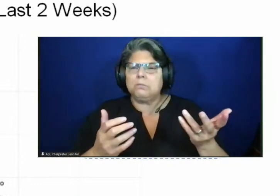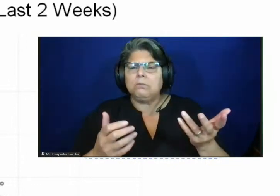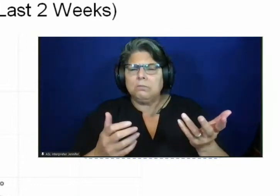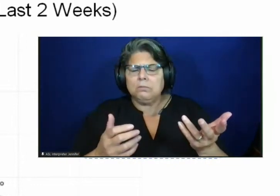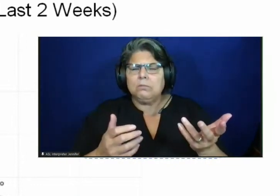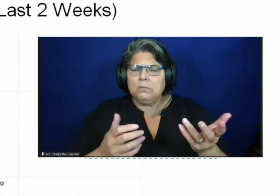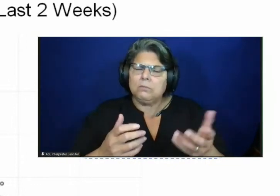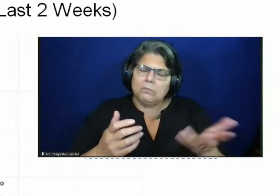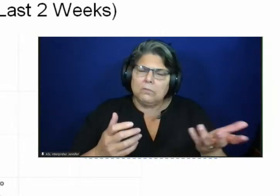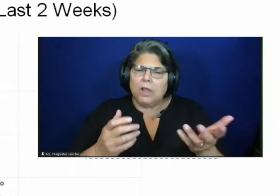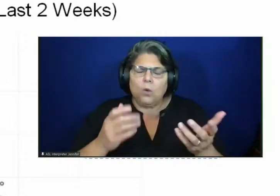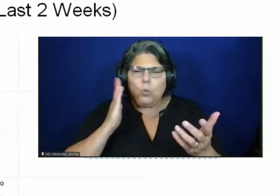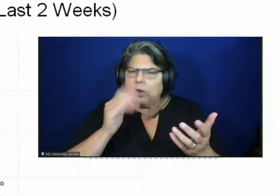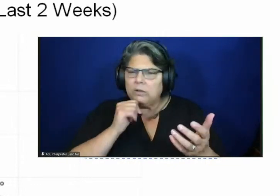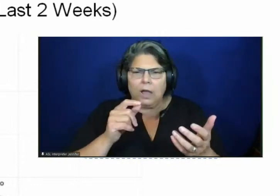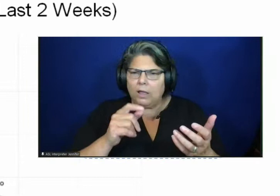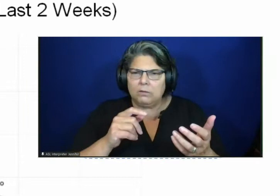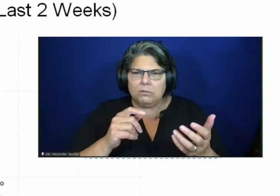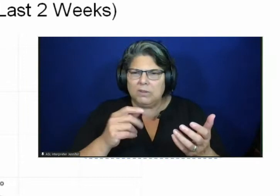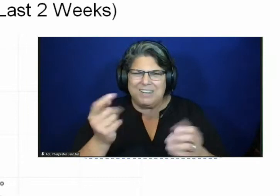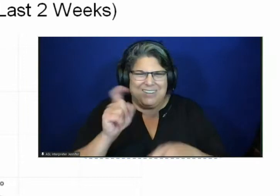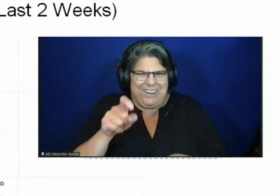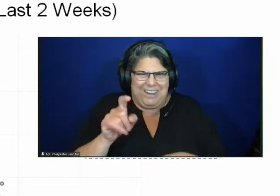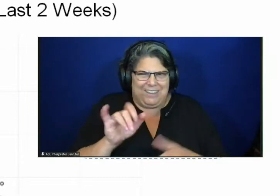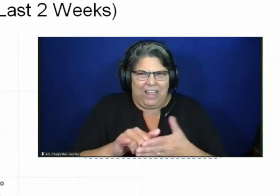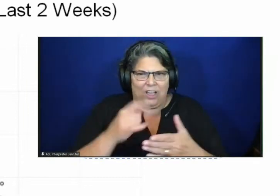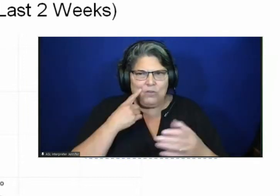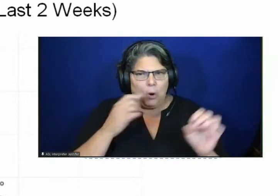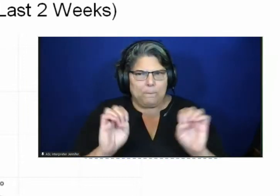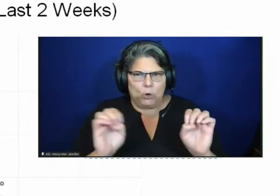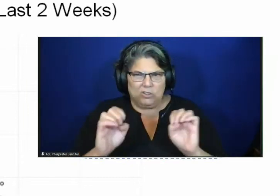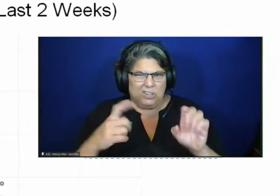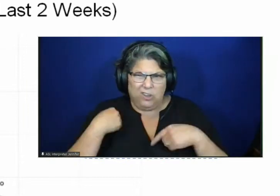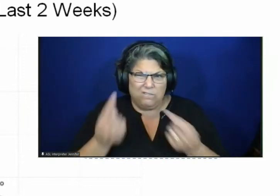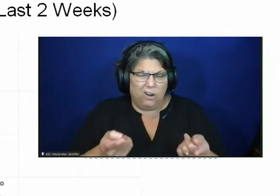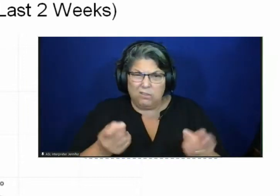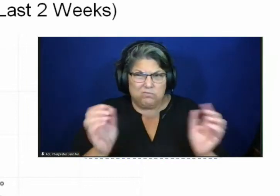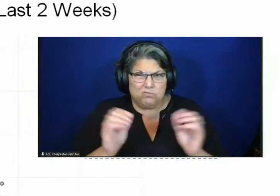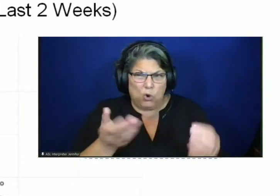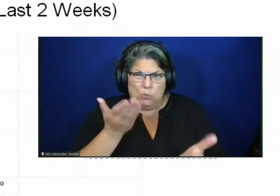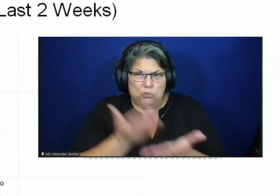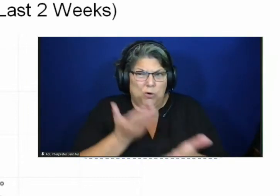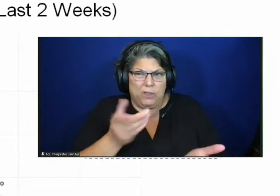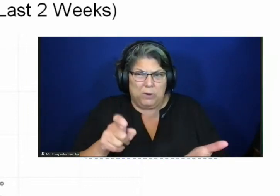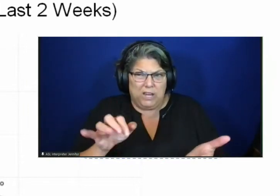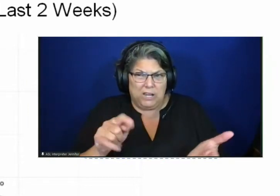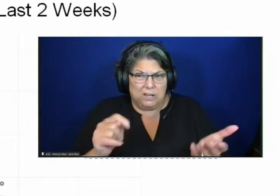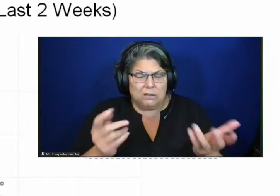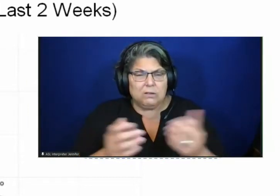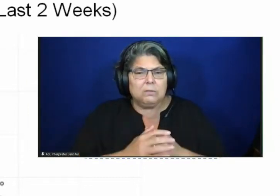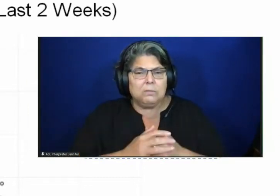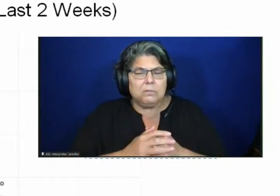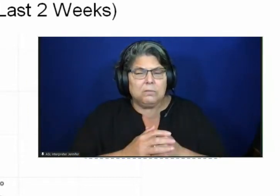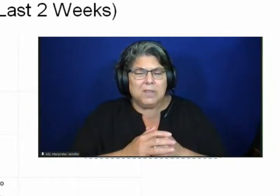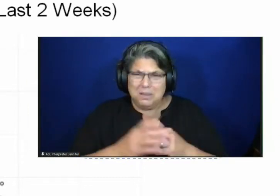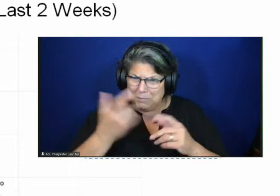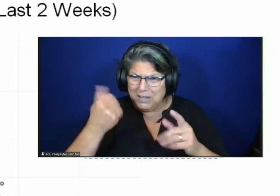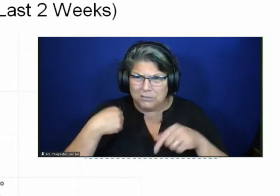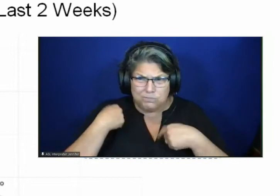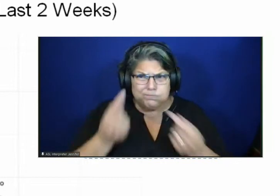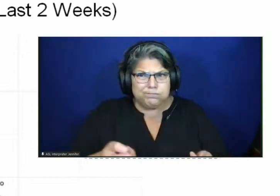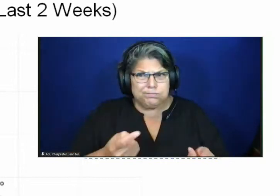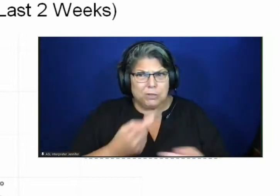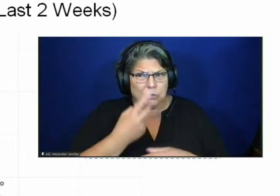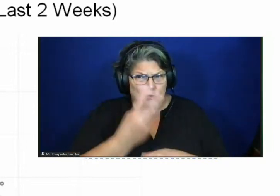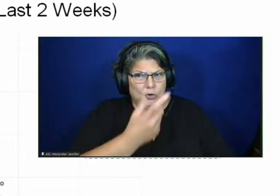emergency basis, according to the evidence so far, because the two vaccines continue to show very